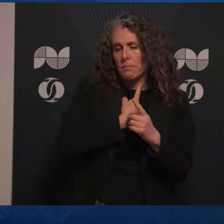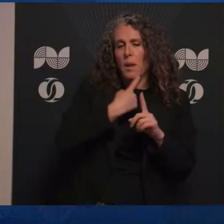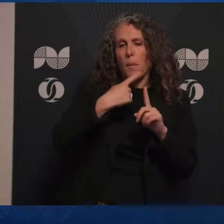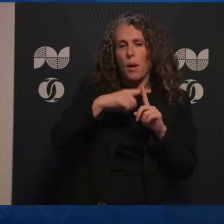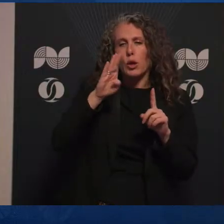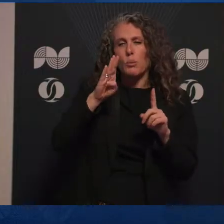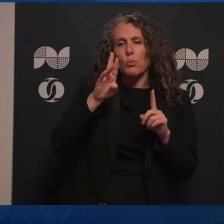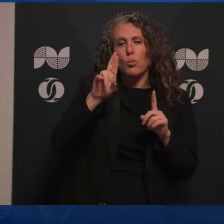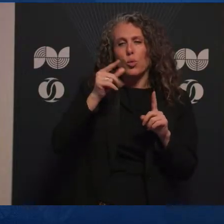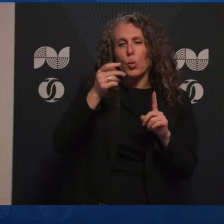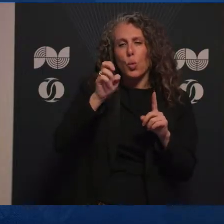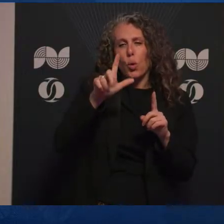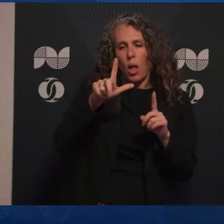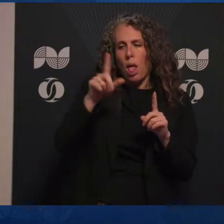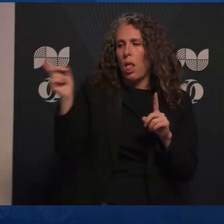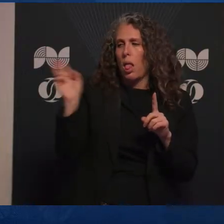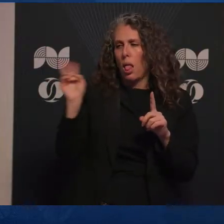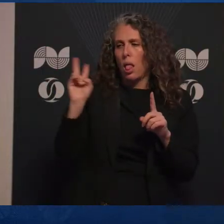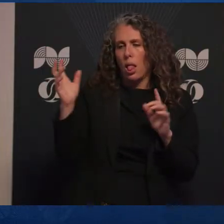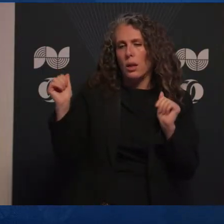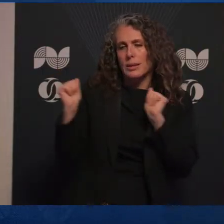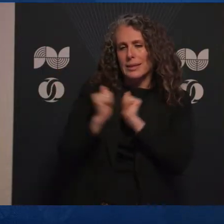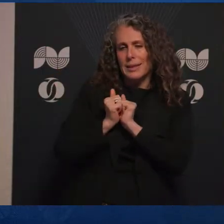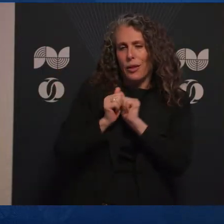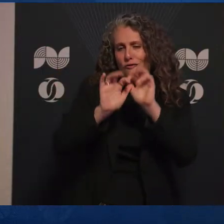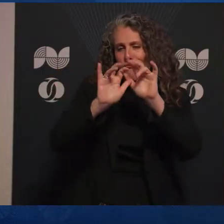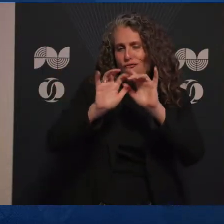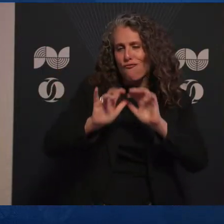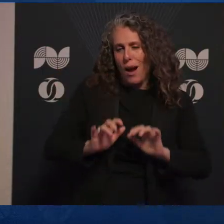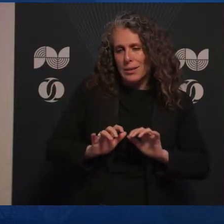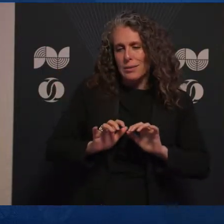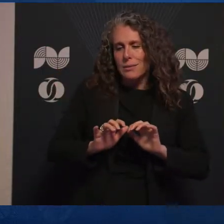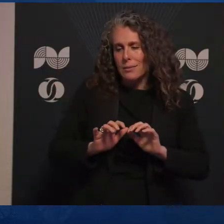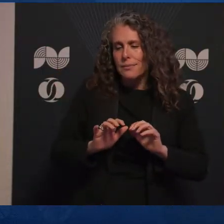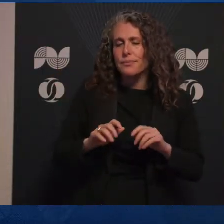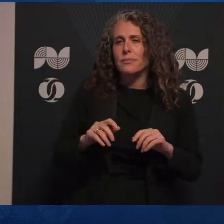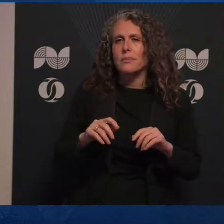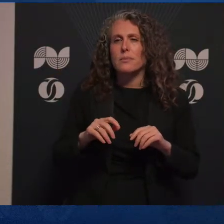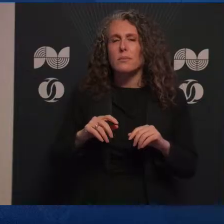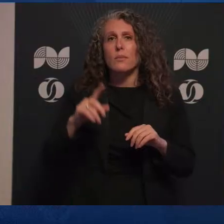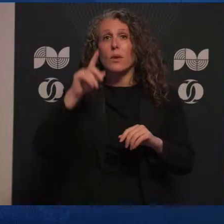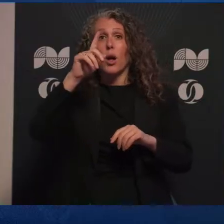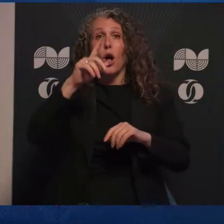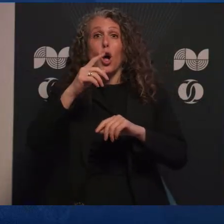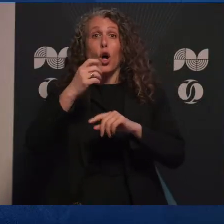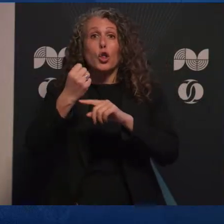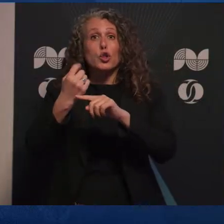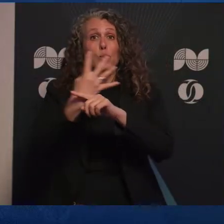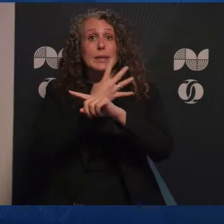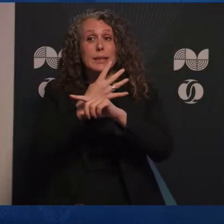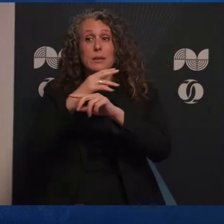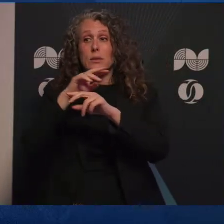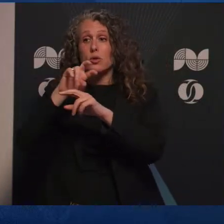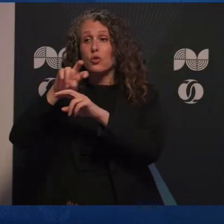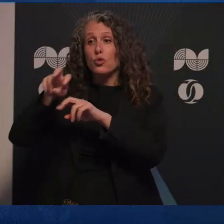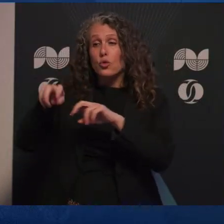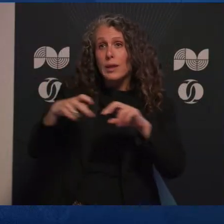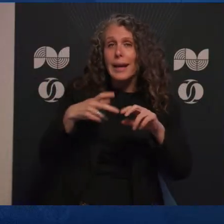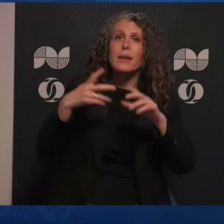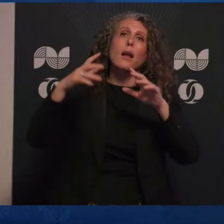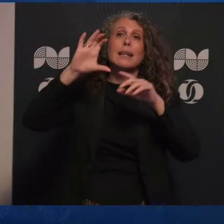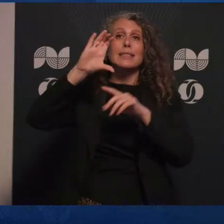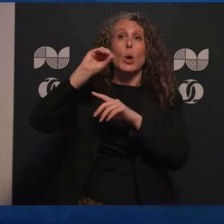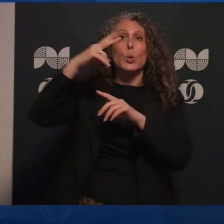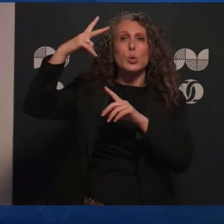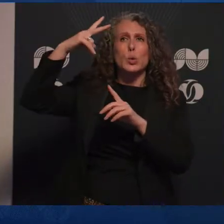we sort of argue that the way to reconcile the green transition or global emissions reductions with